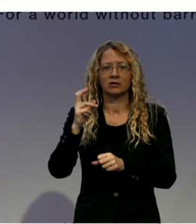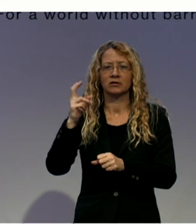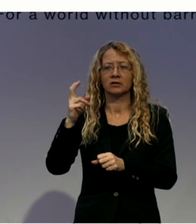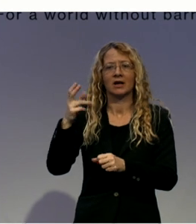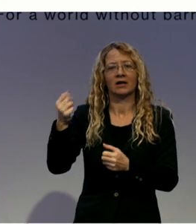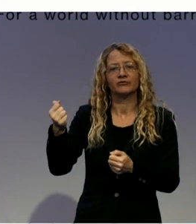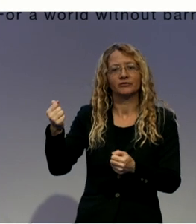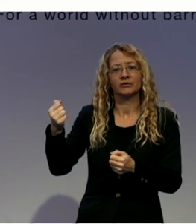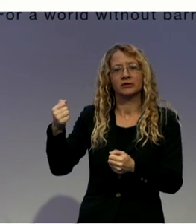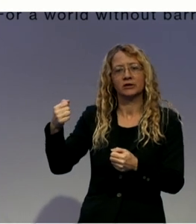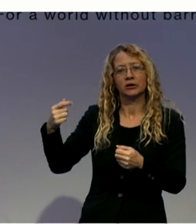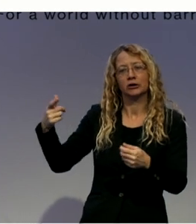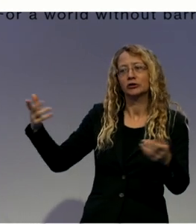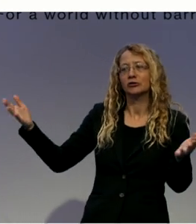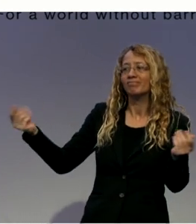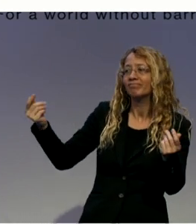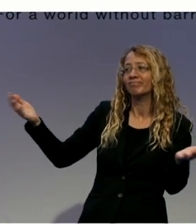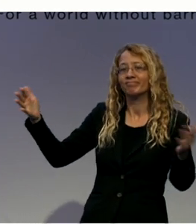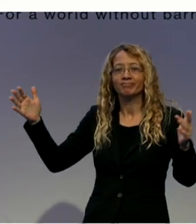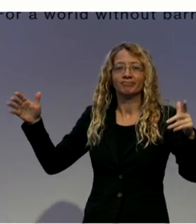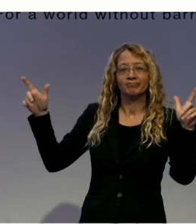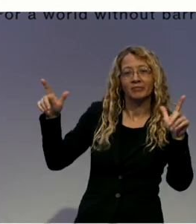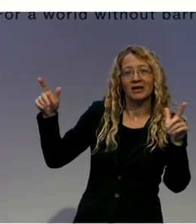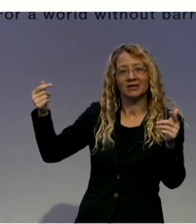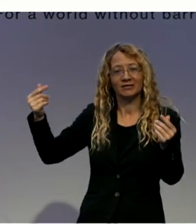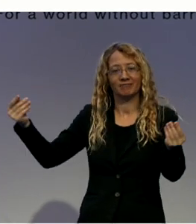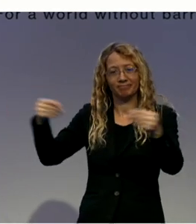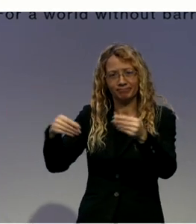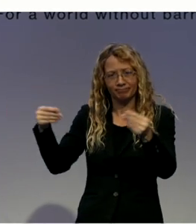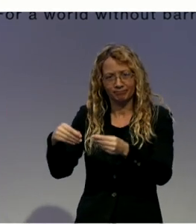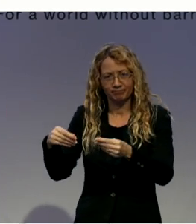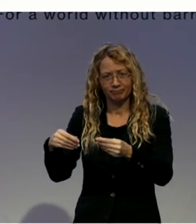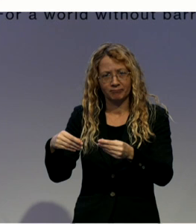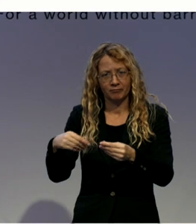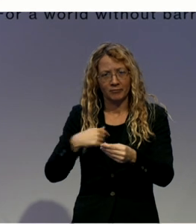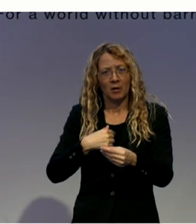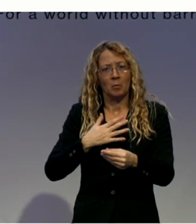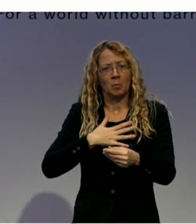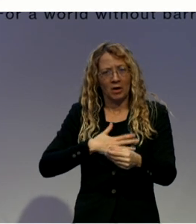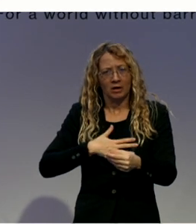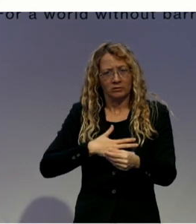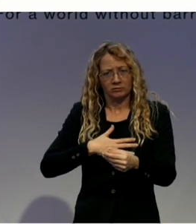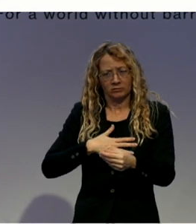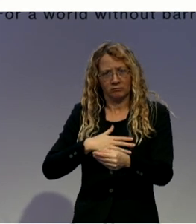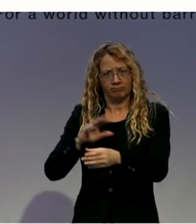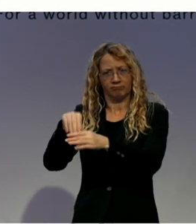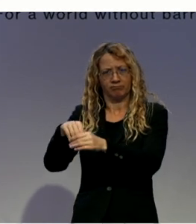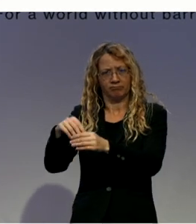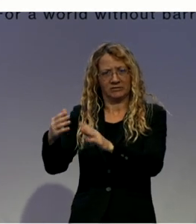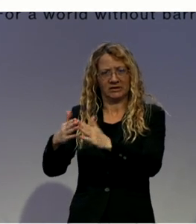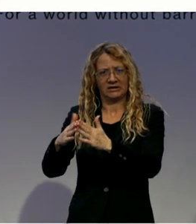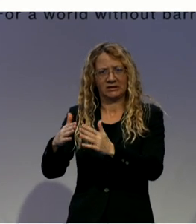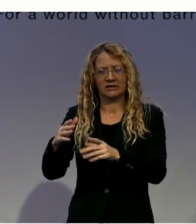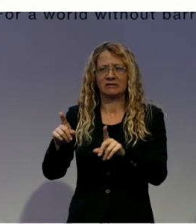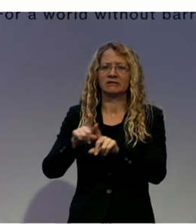there, being part of the city, we decided this is not the way of life we would like to live, and therefore